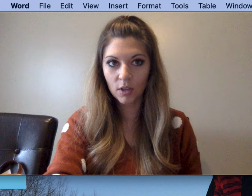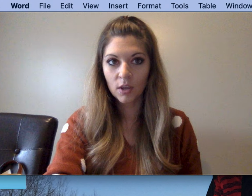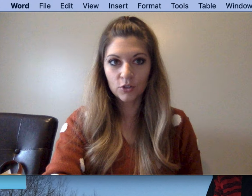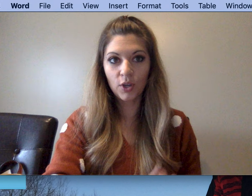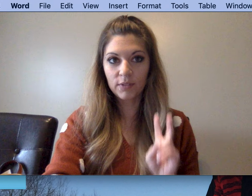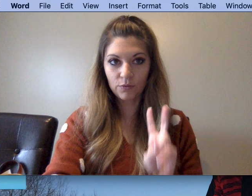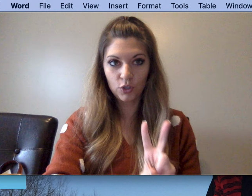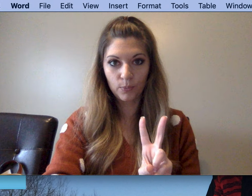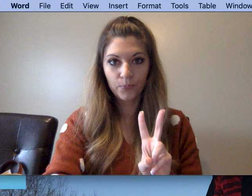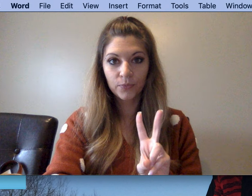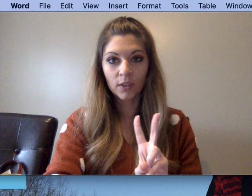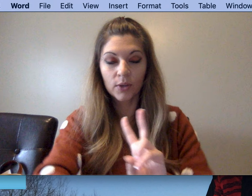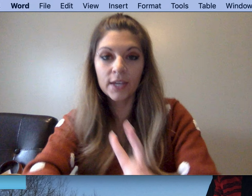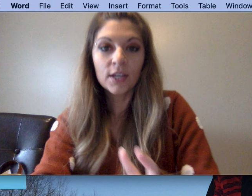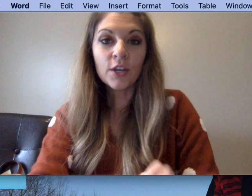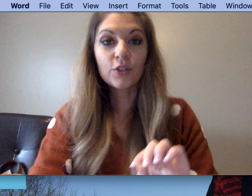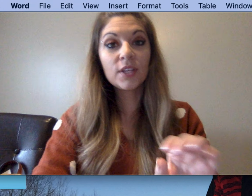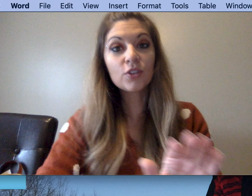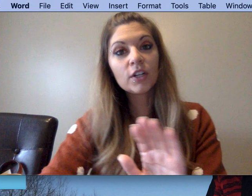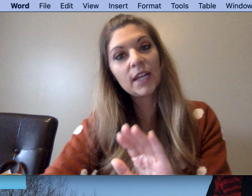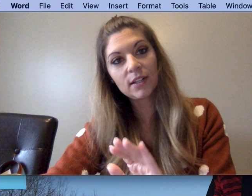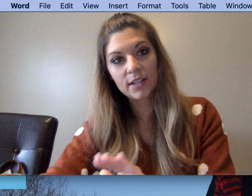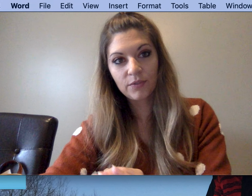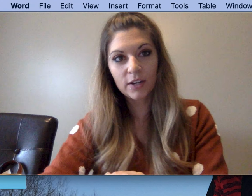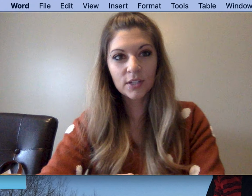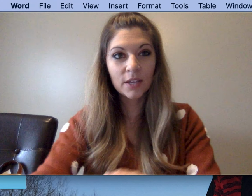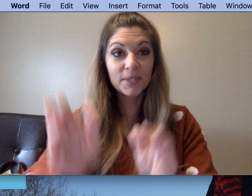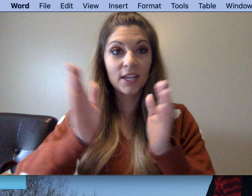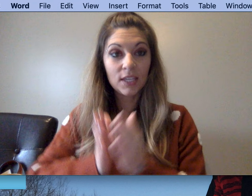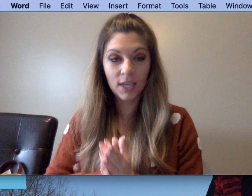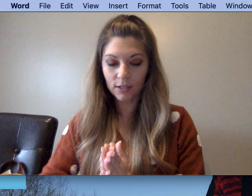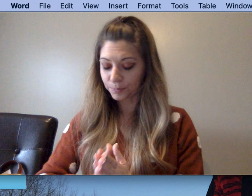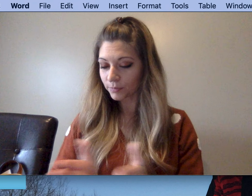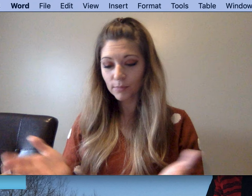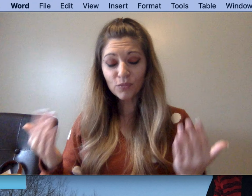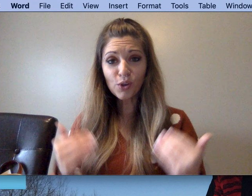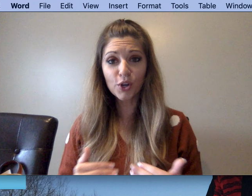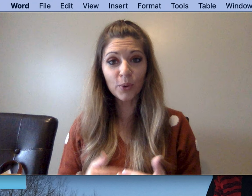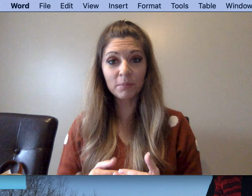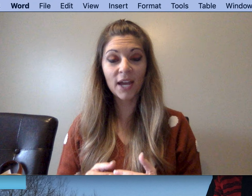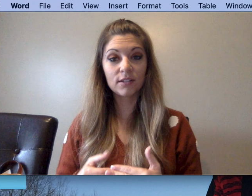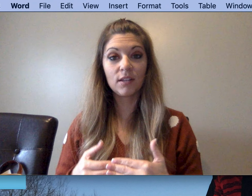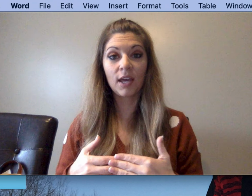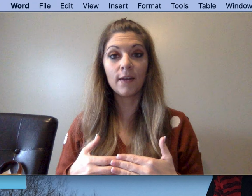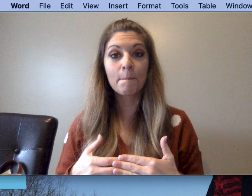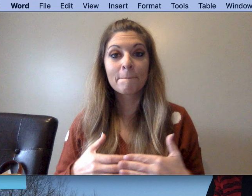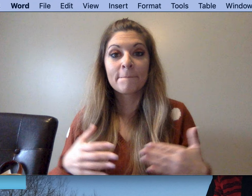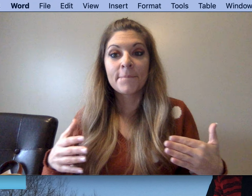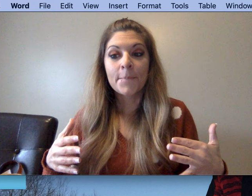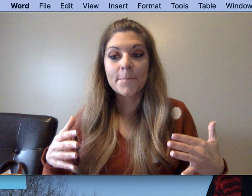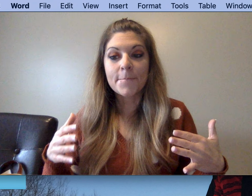else. So you have to have two. Okay, so these are our 8 classifier types. And again, going back to